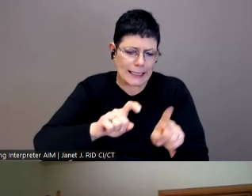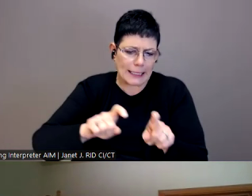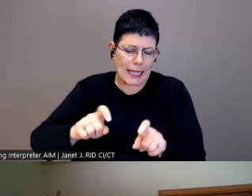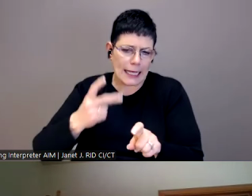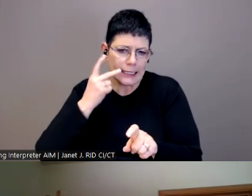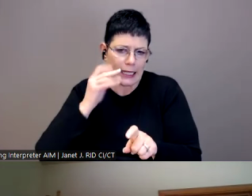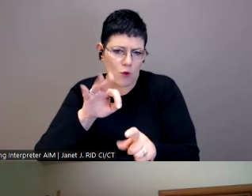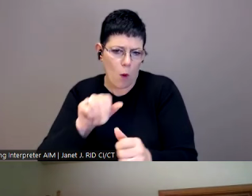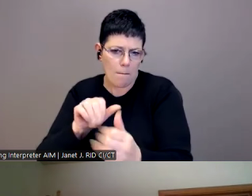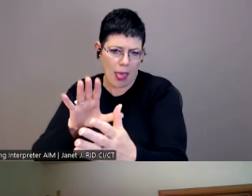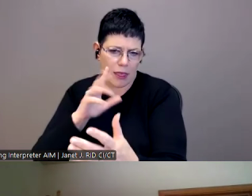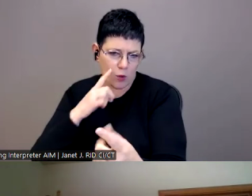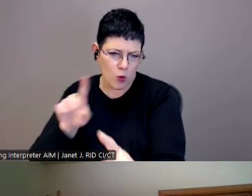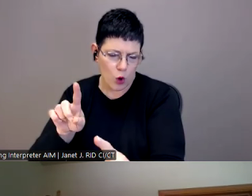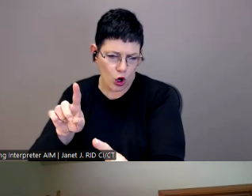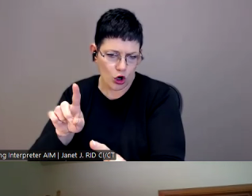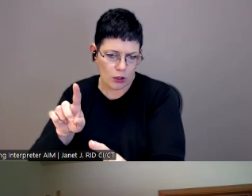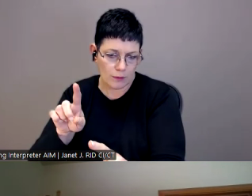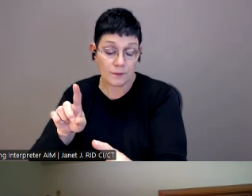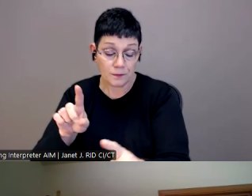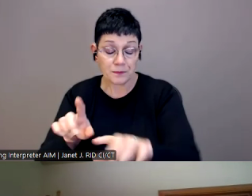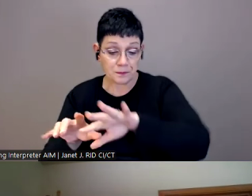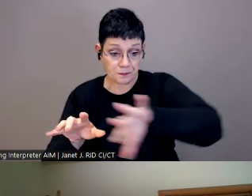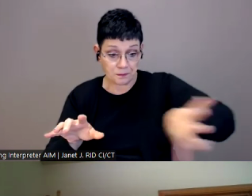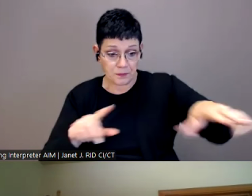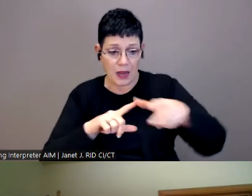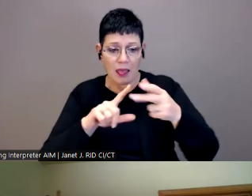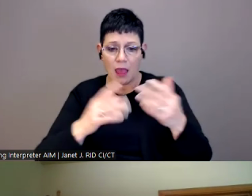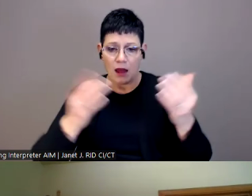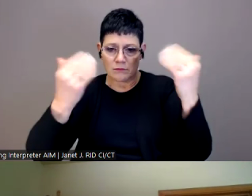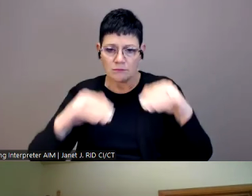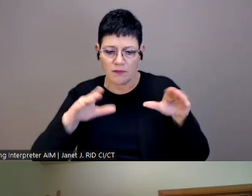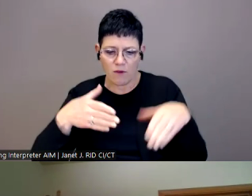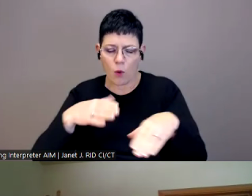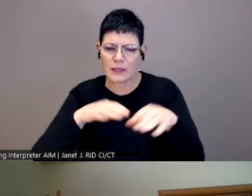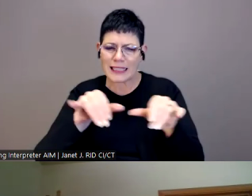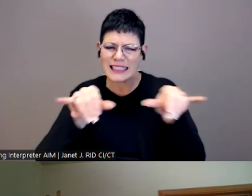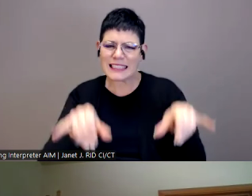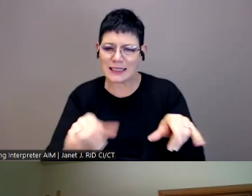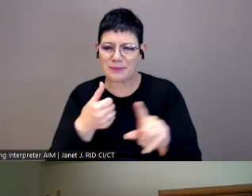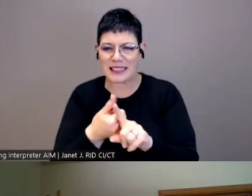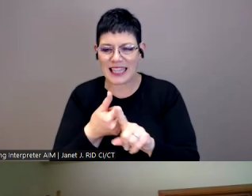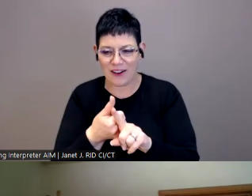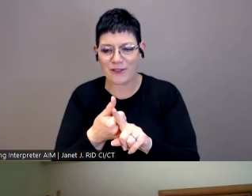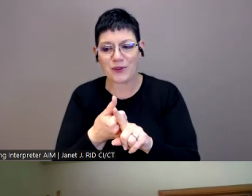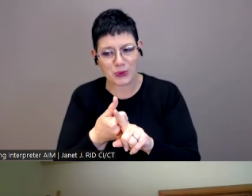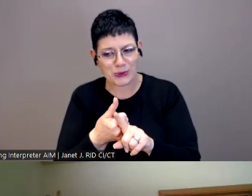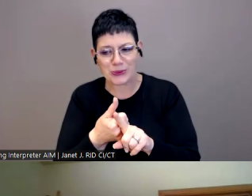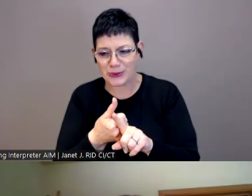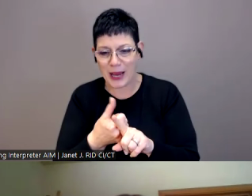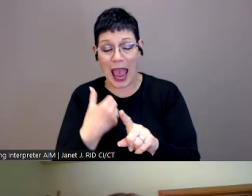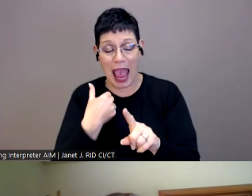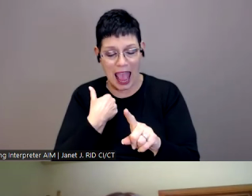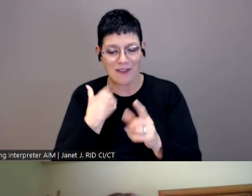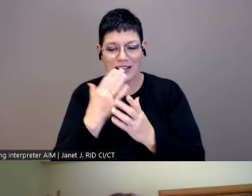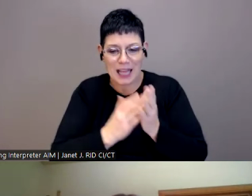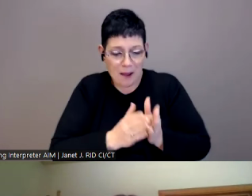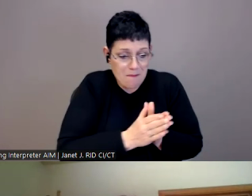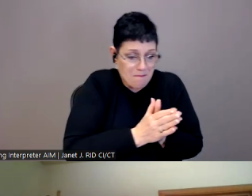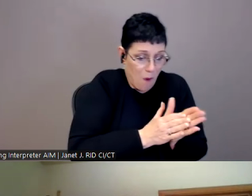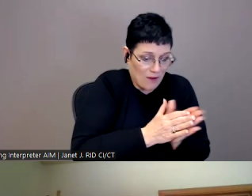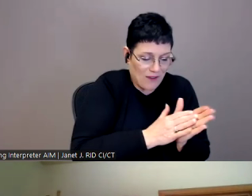And then moving from there to systems to make this work. I do think there's like a motivation versus